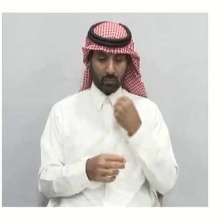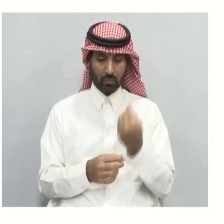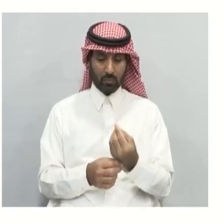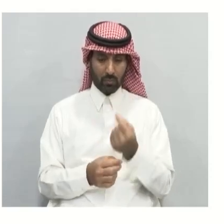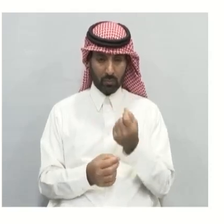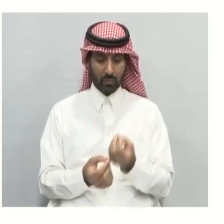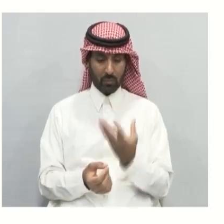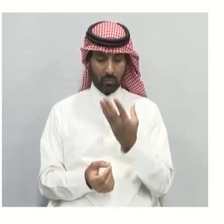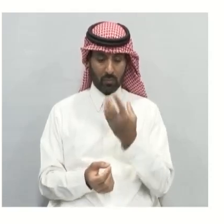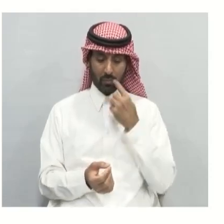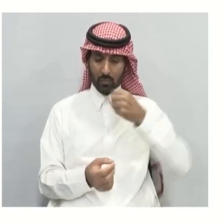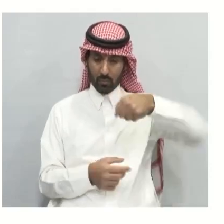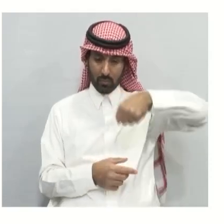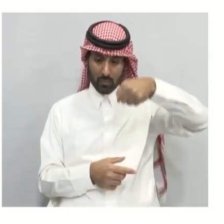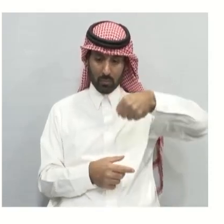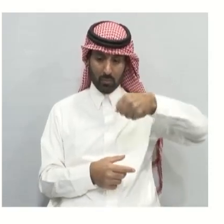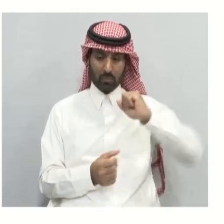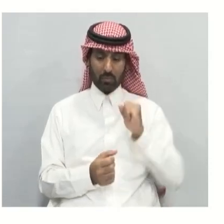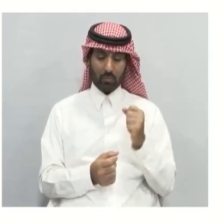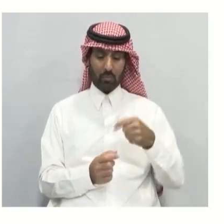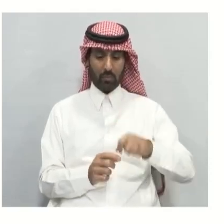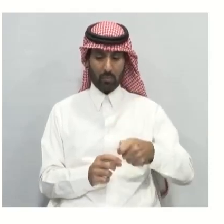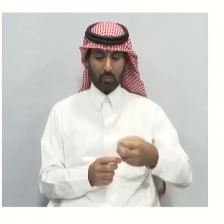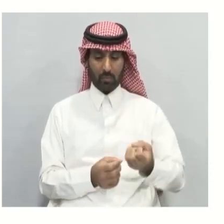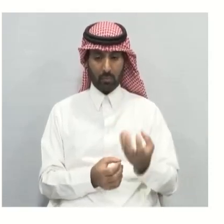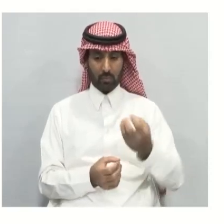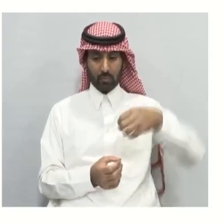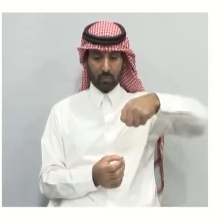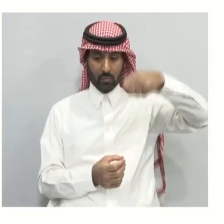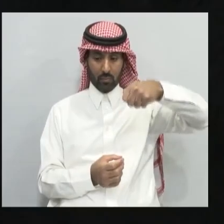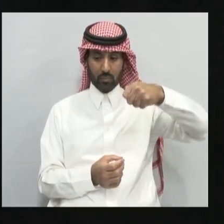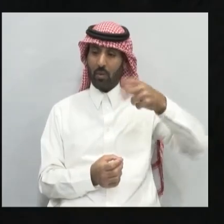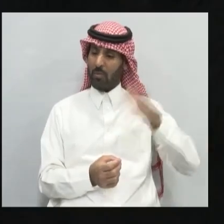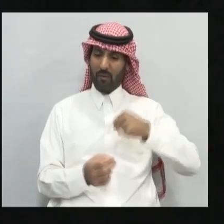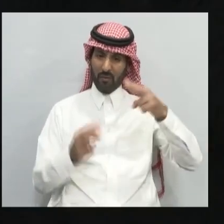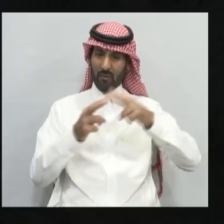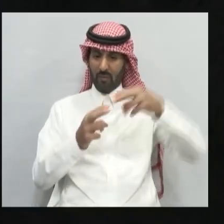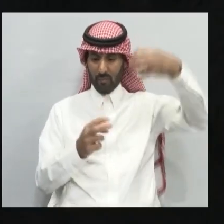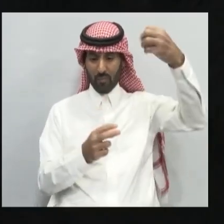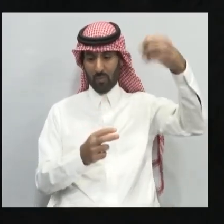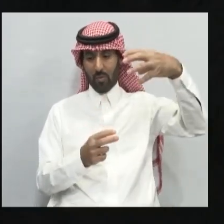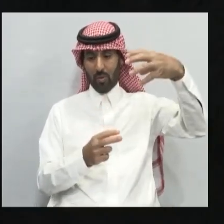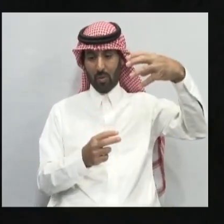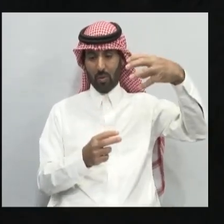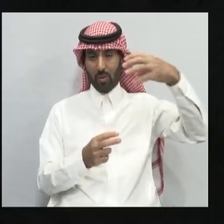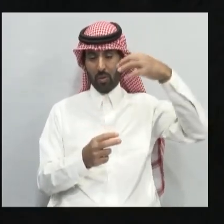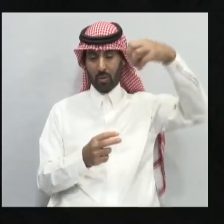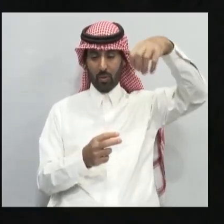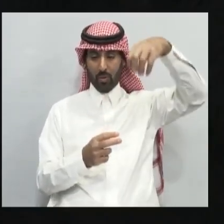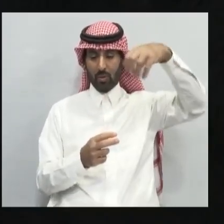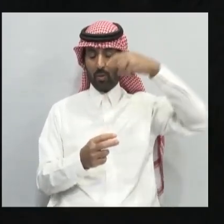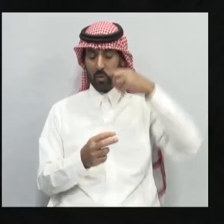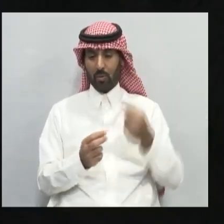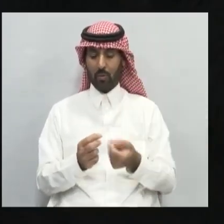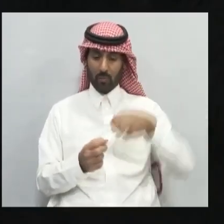probably still be using candles or gas lights. We won't have light bulbs. Maybe we will depend on candles